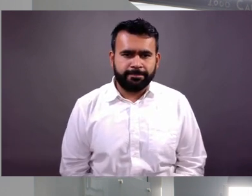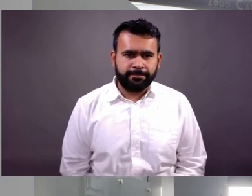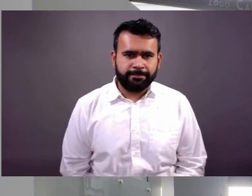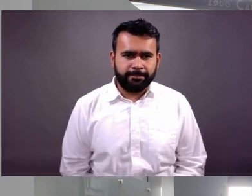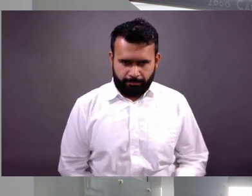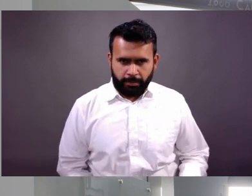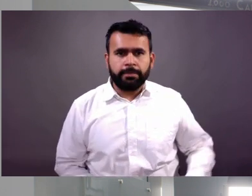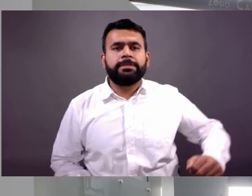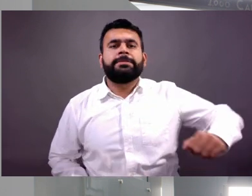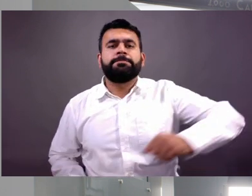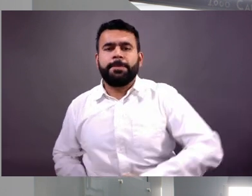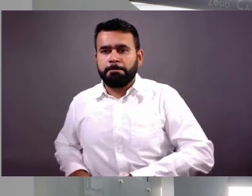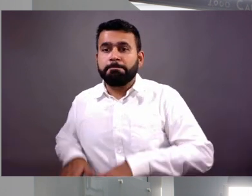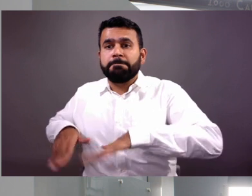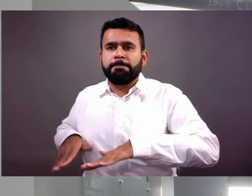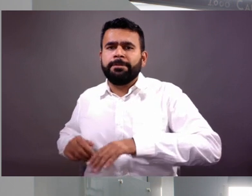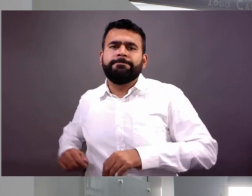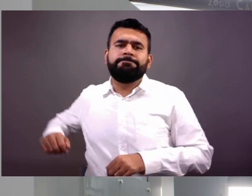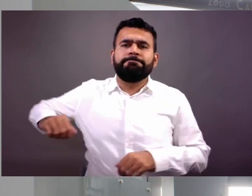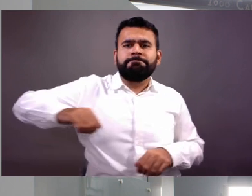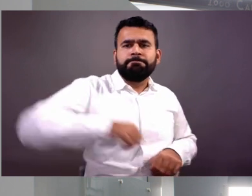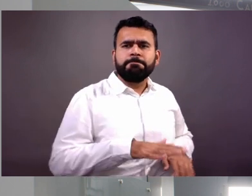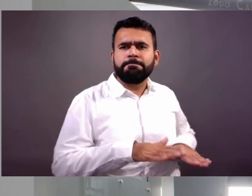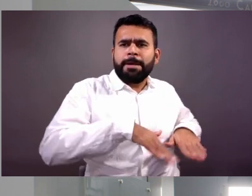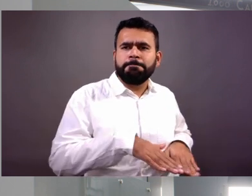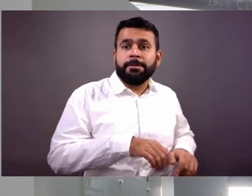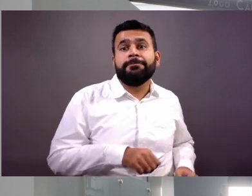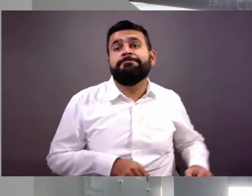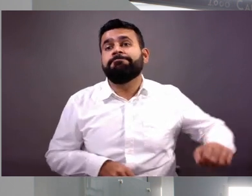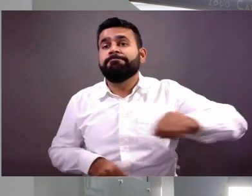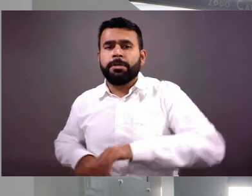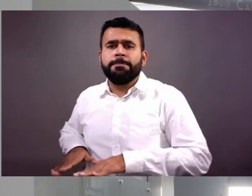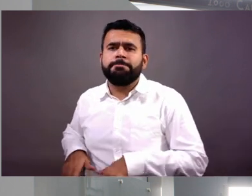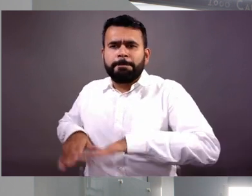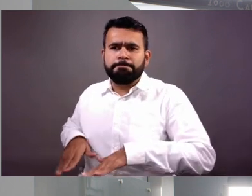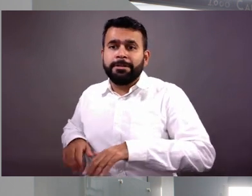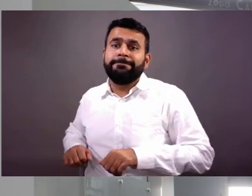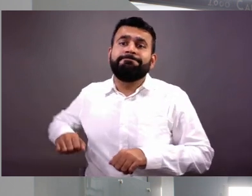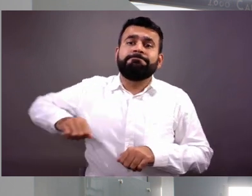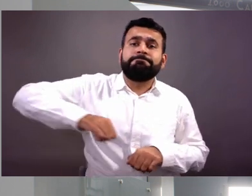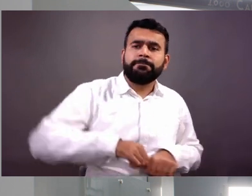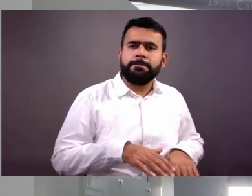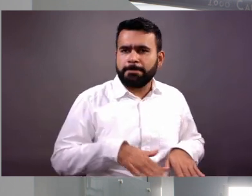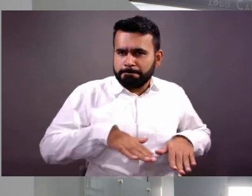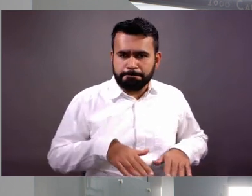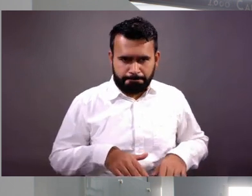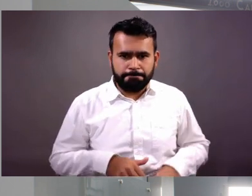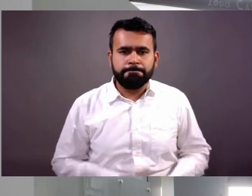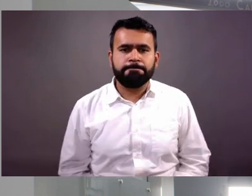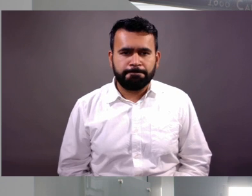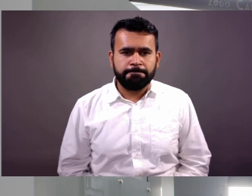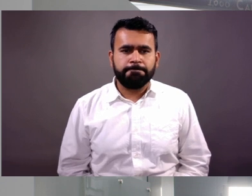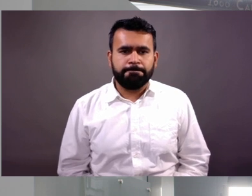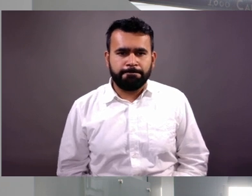tap, step out, tap. So you're always coming back to that center point, that focal point, and you're going to tap